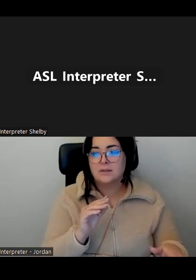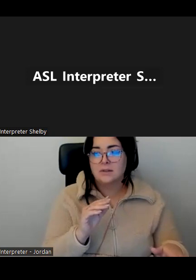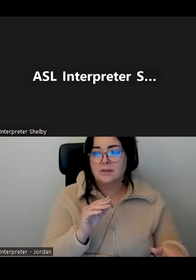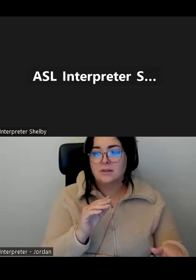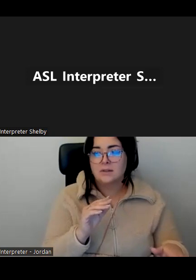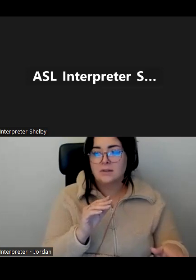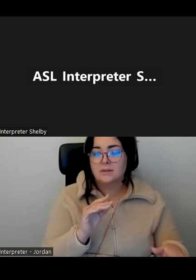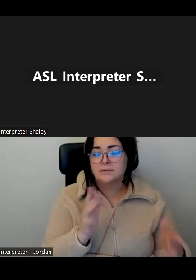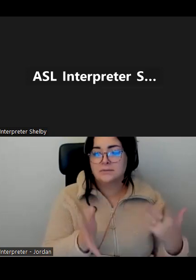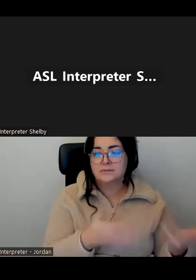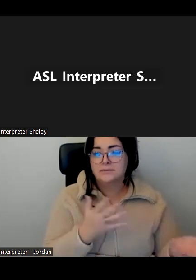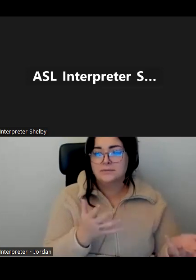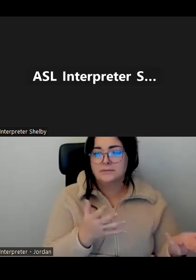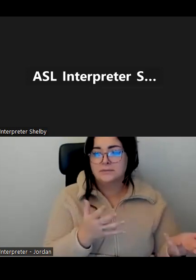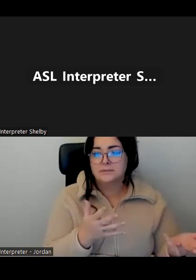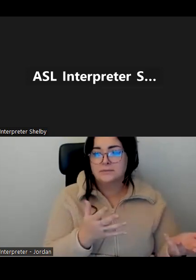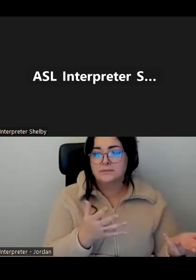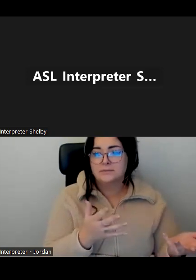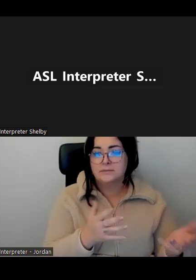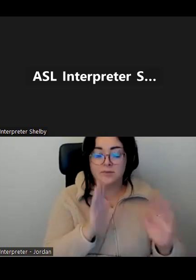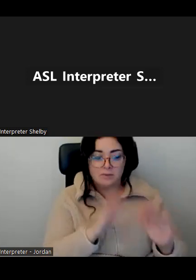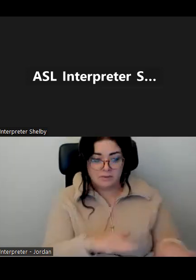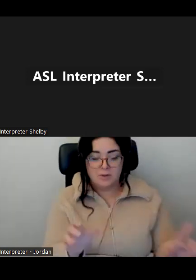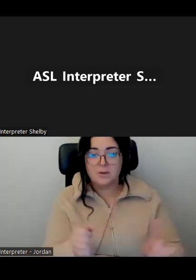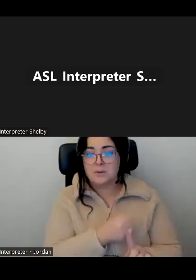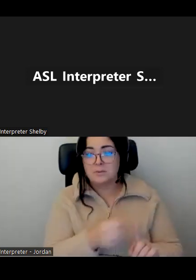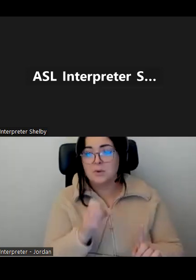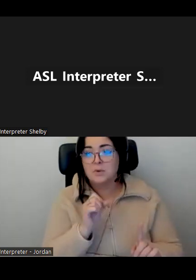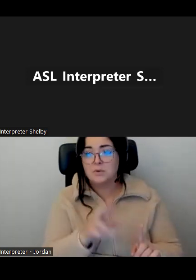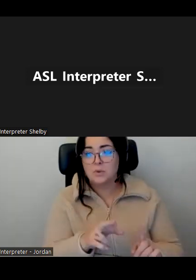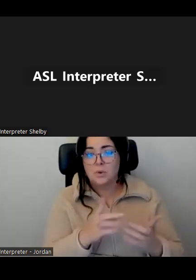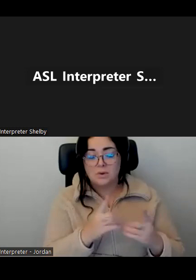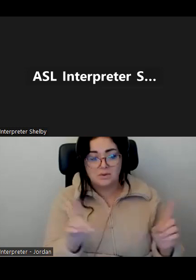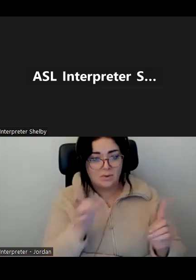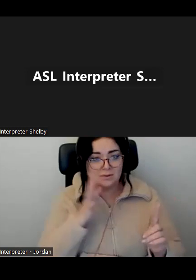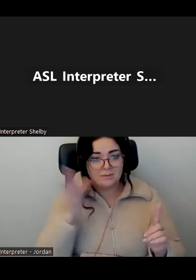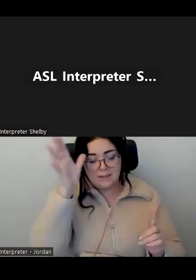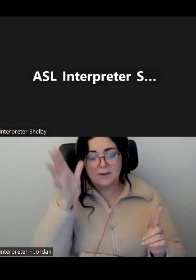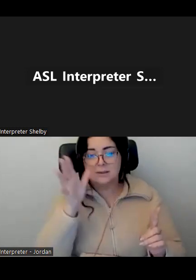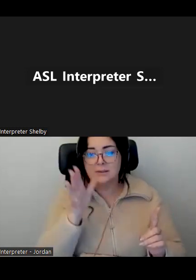anything from the extremes of childhood abuse to even, the divorce of parents,